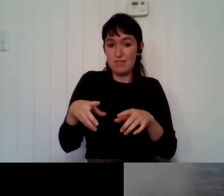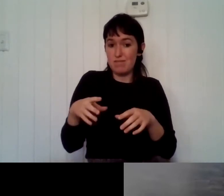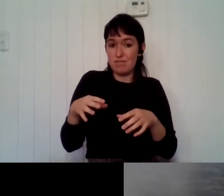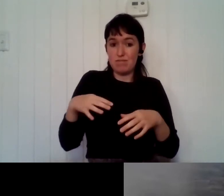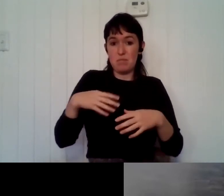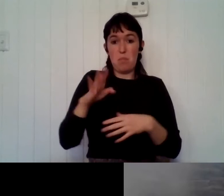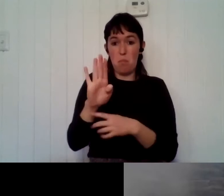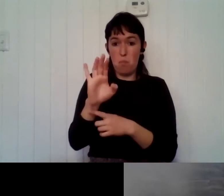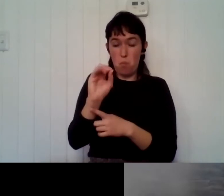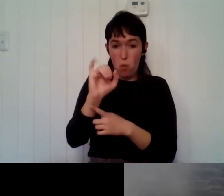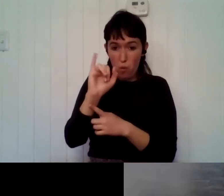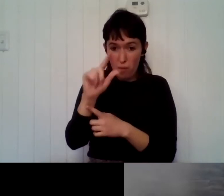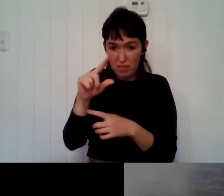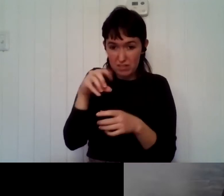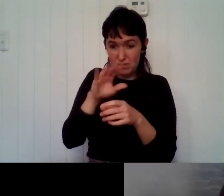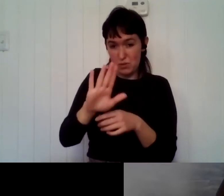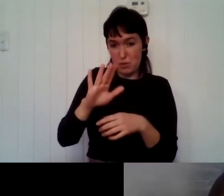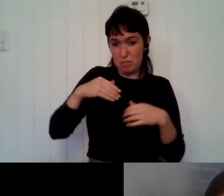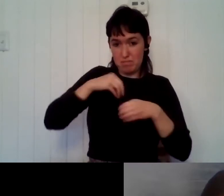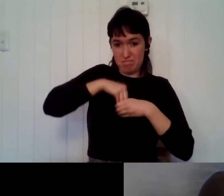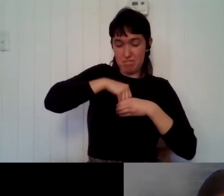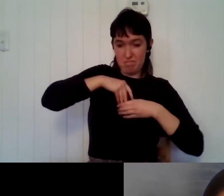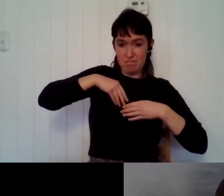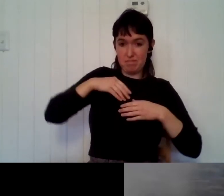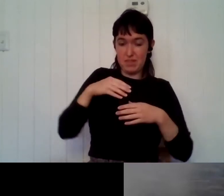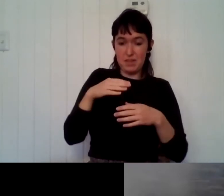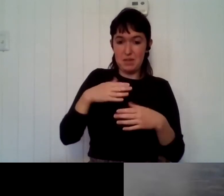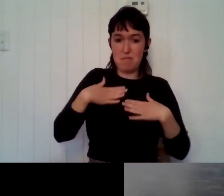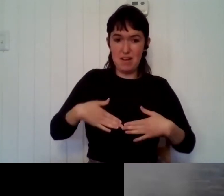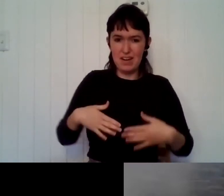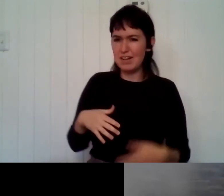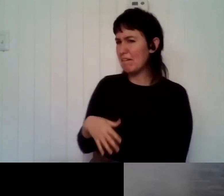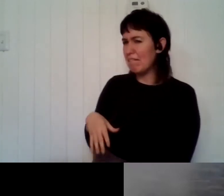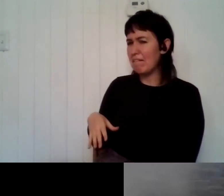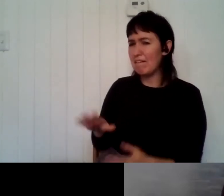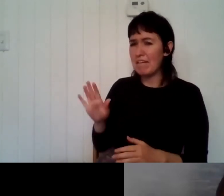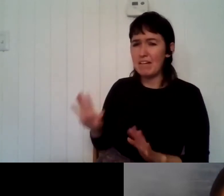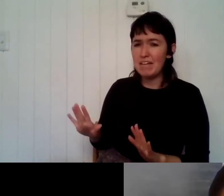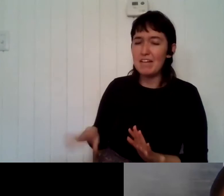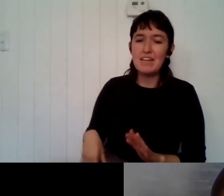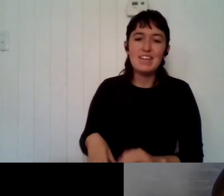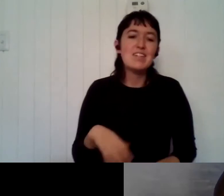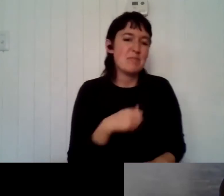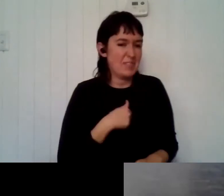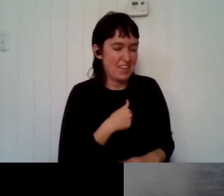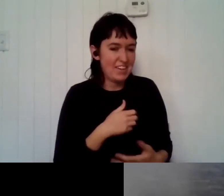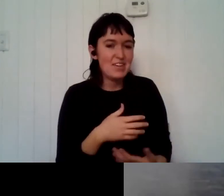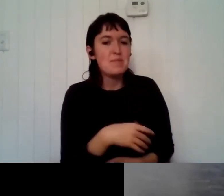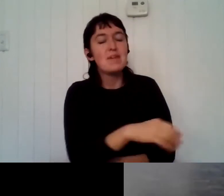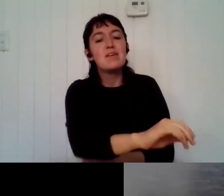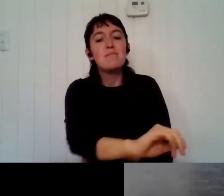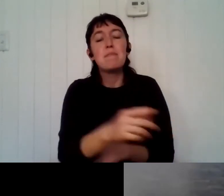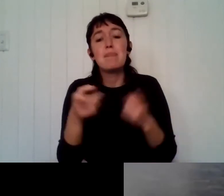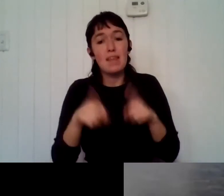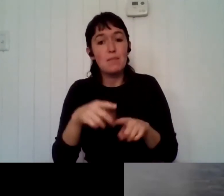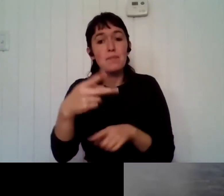is a very, very grim prospect. I'm sorry. It's basically what happened to the poor people at Pompeii. So maybe